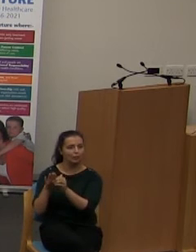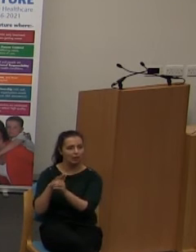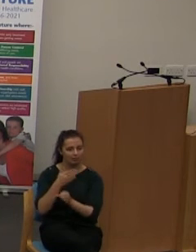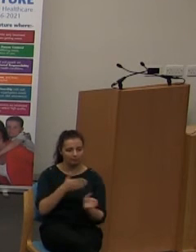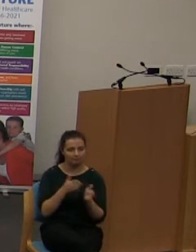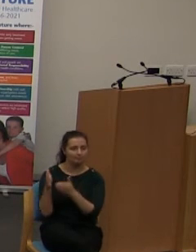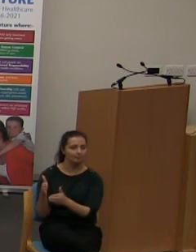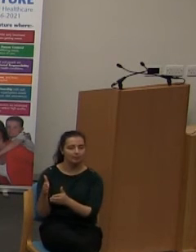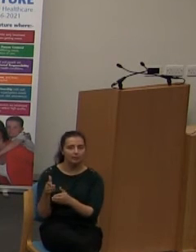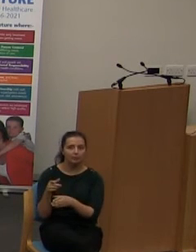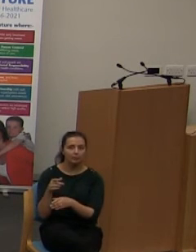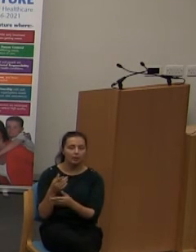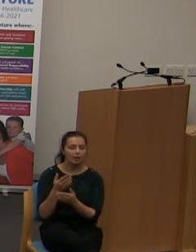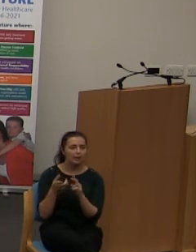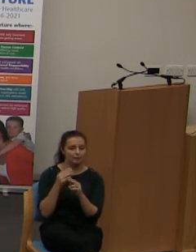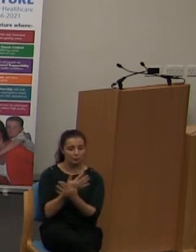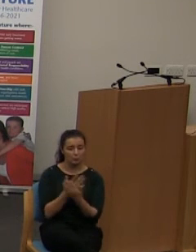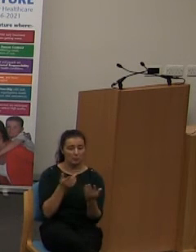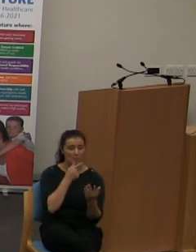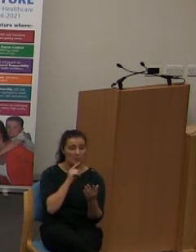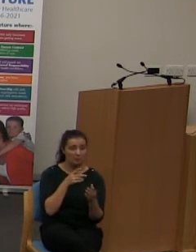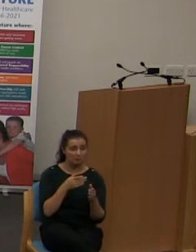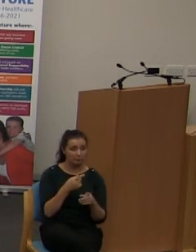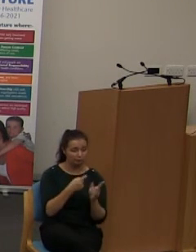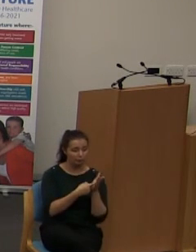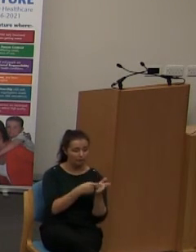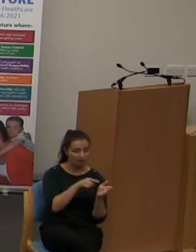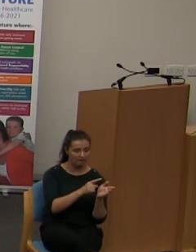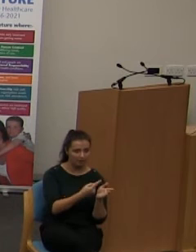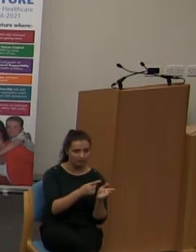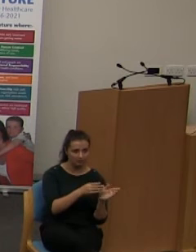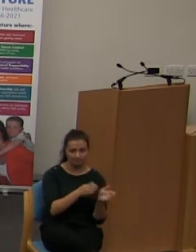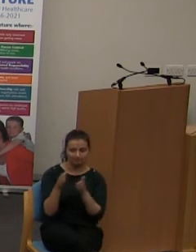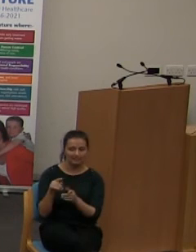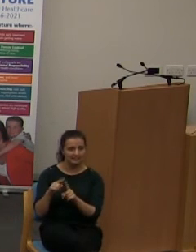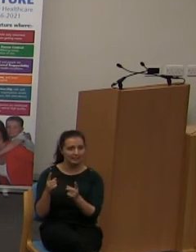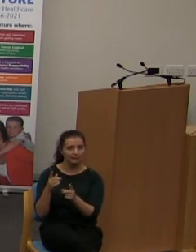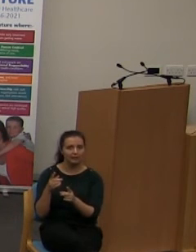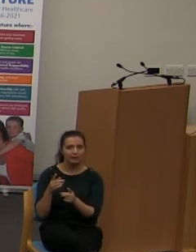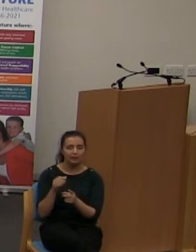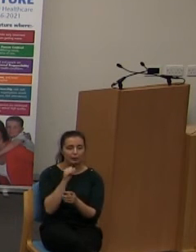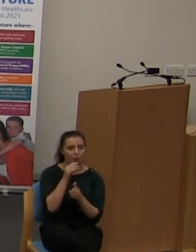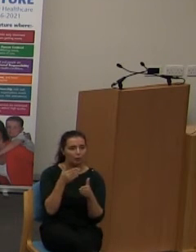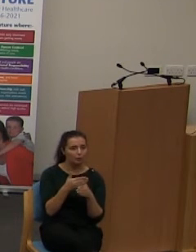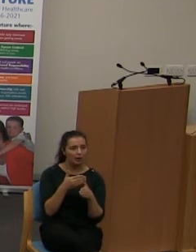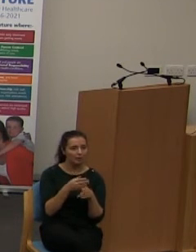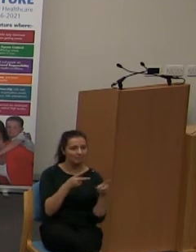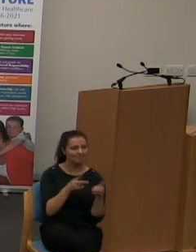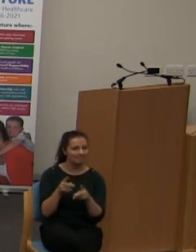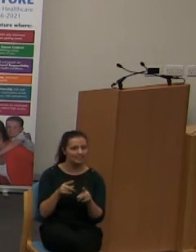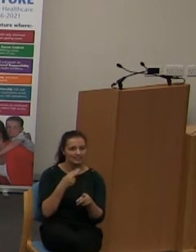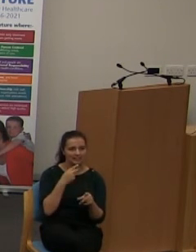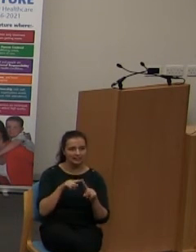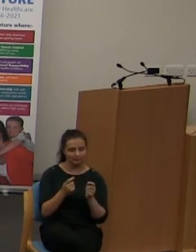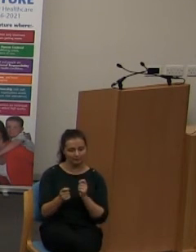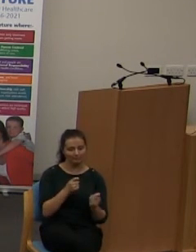that sort of number are being signposted on elsewhere, either the referral pathways are not working, or not being used appropriately, or something's